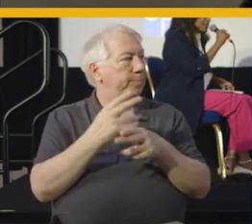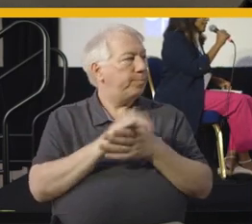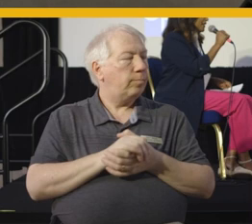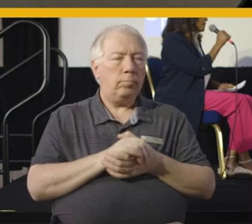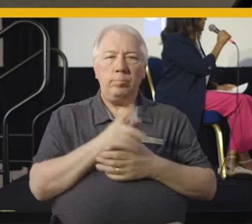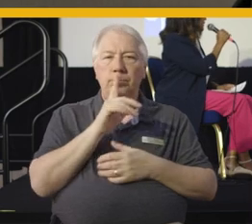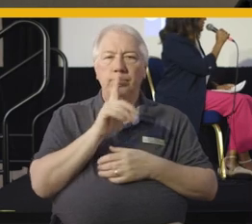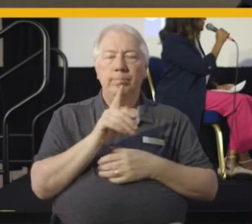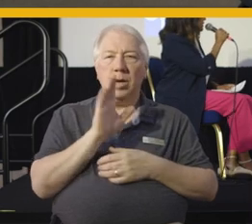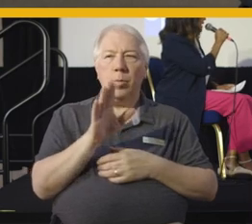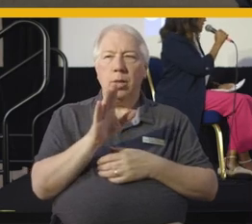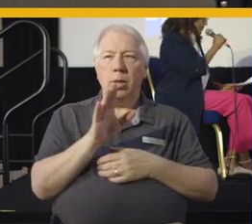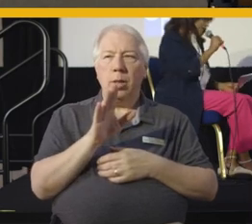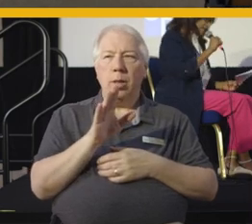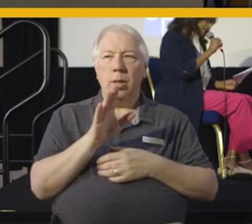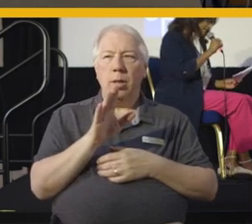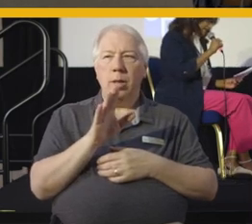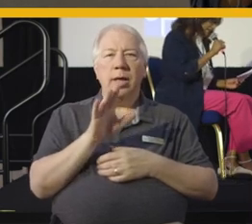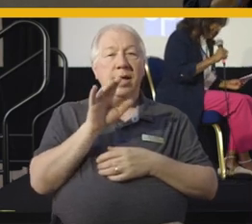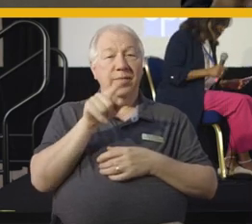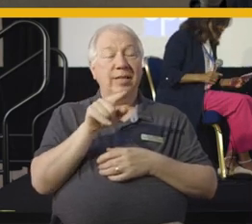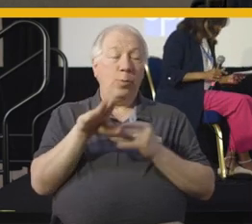This is definitely going to put the coolness back in PBS, I'm convinced.